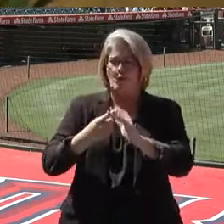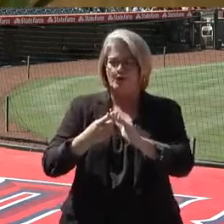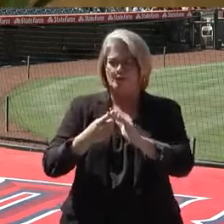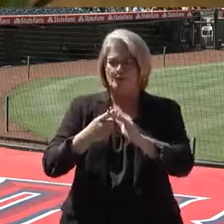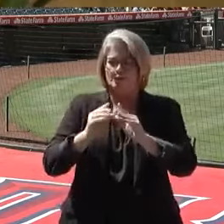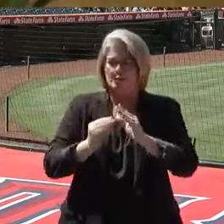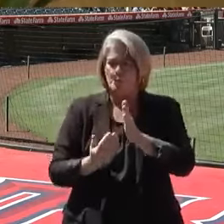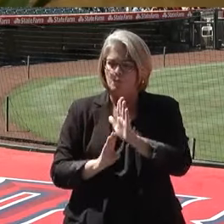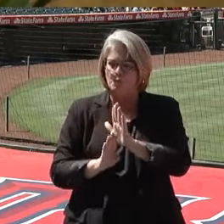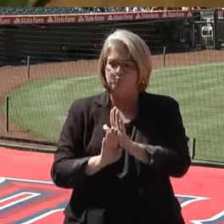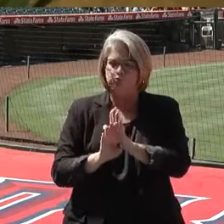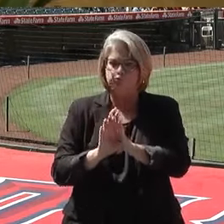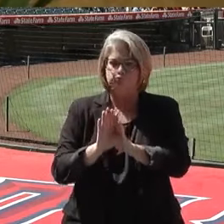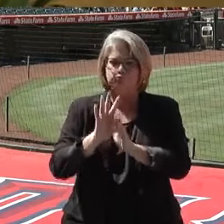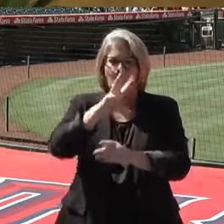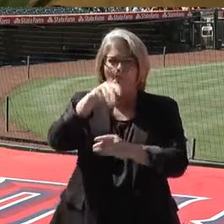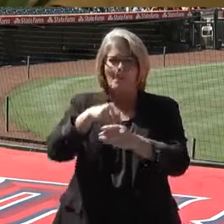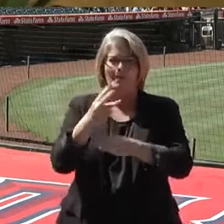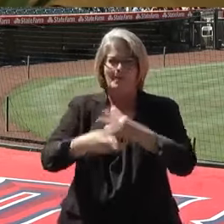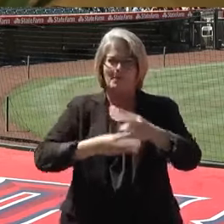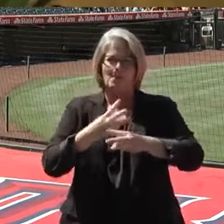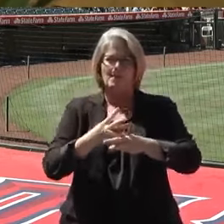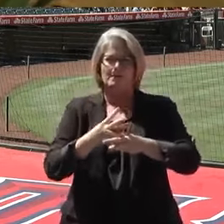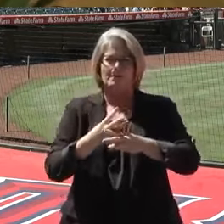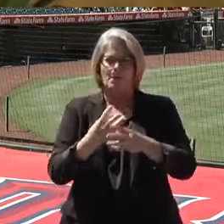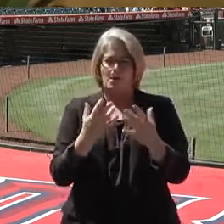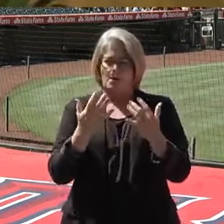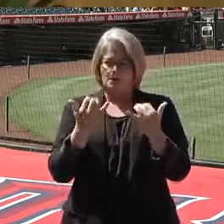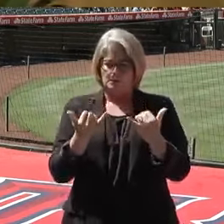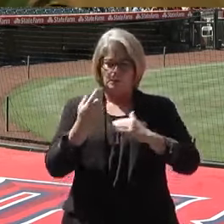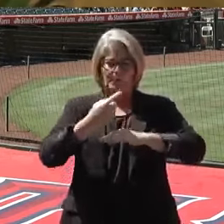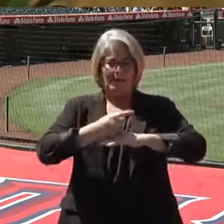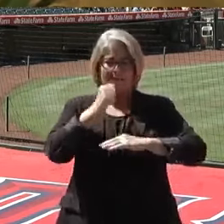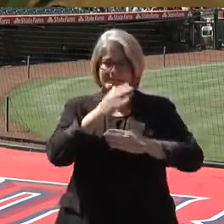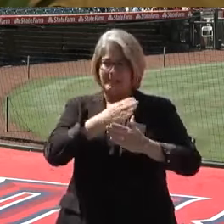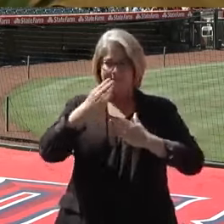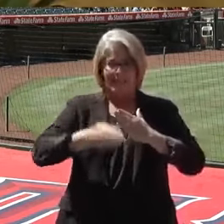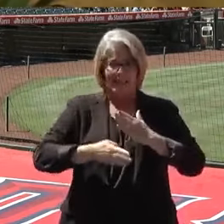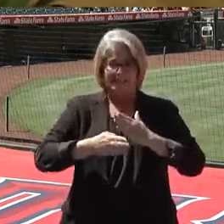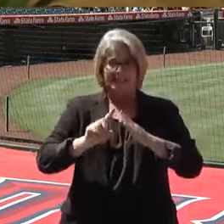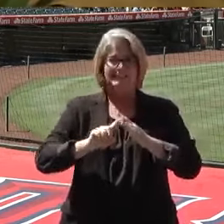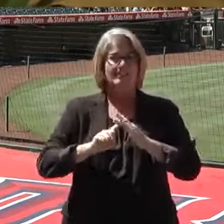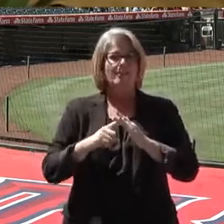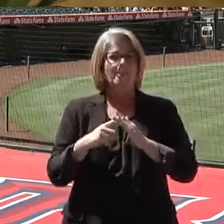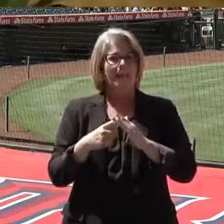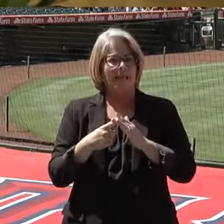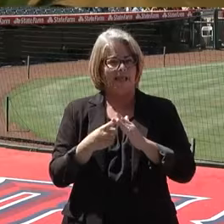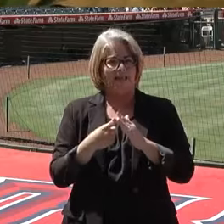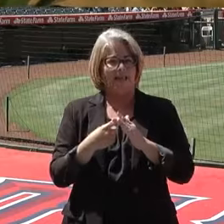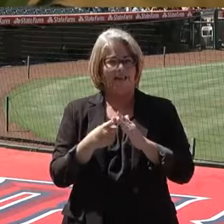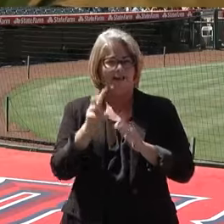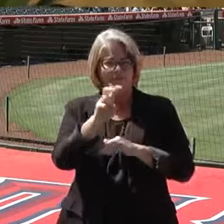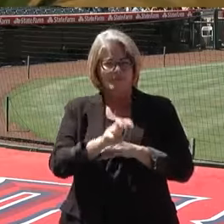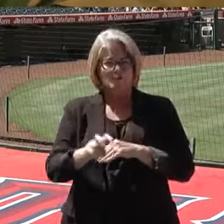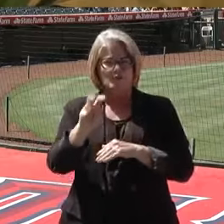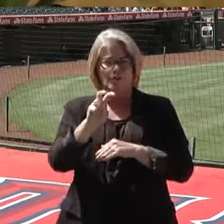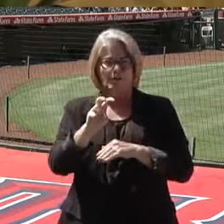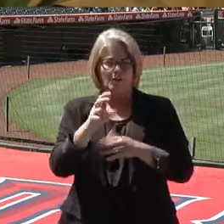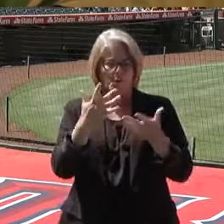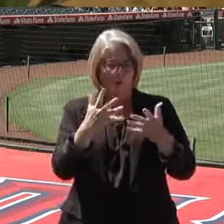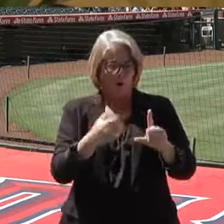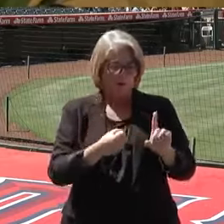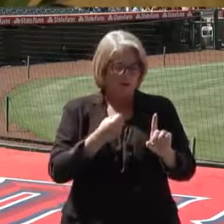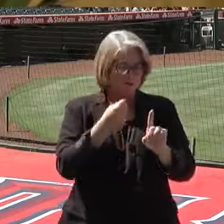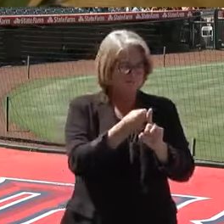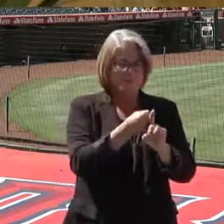not the end, but rather a beginning of a new chapter full of endless opportunities to discover. You have already made your impact here at Long Beach State, and now it's